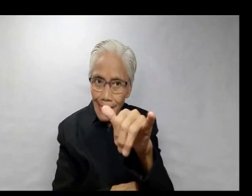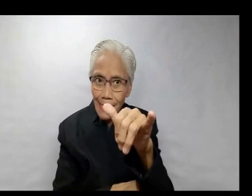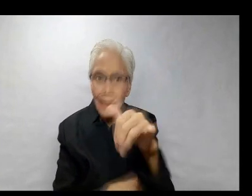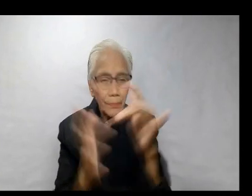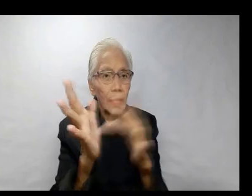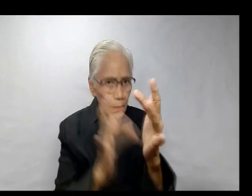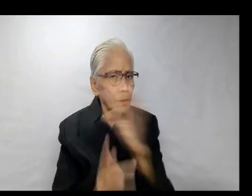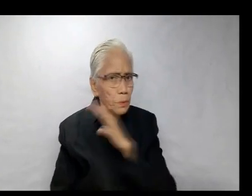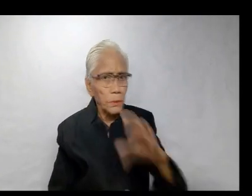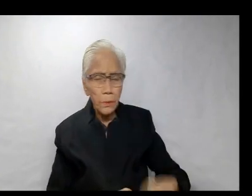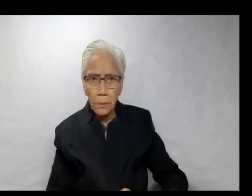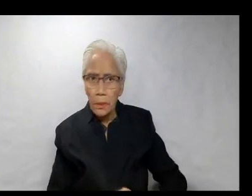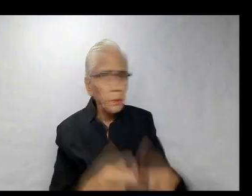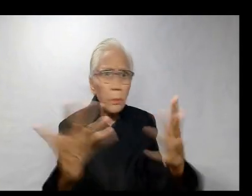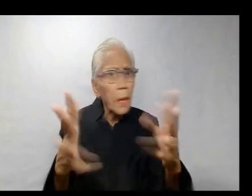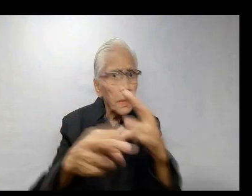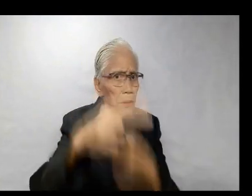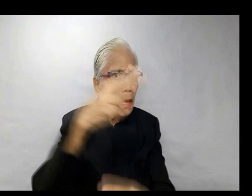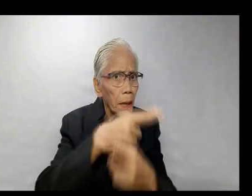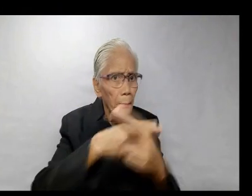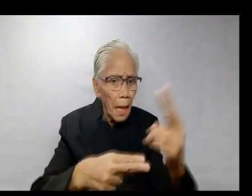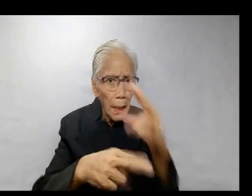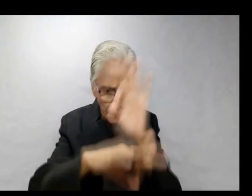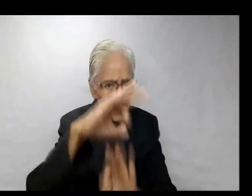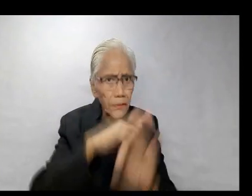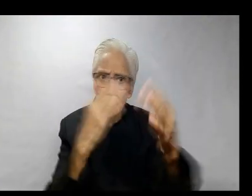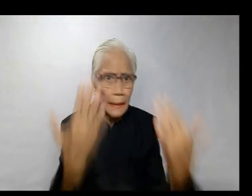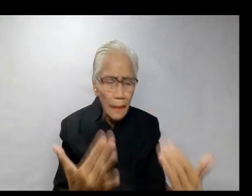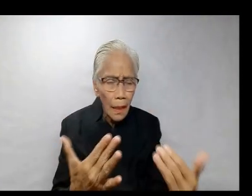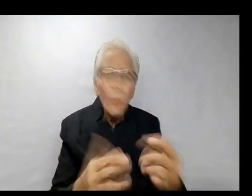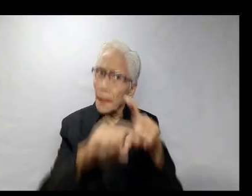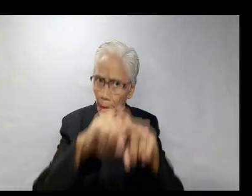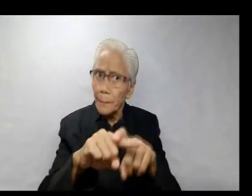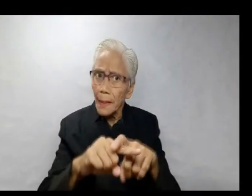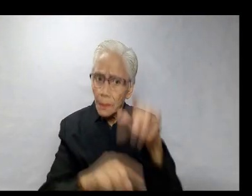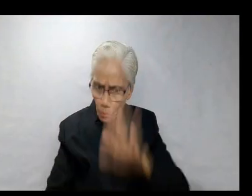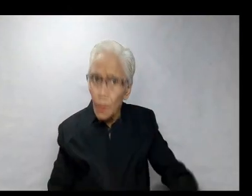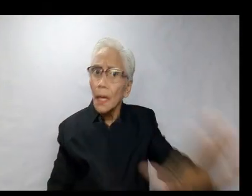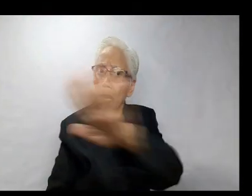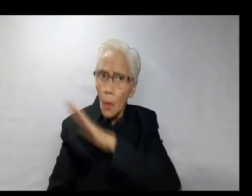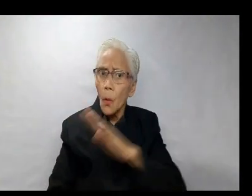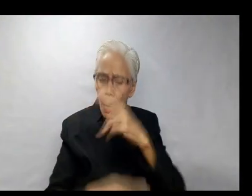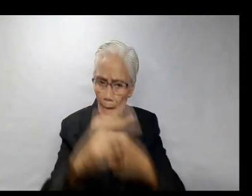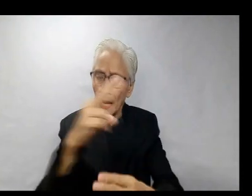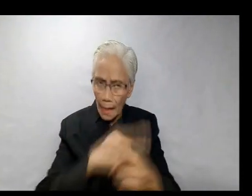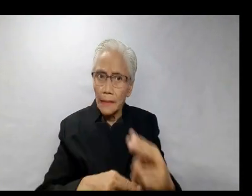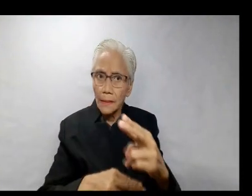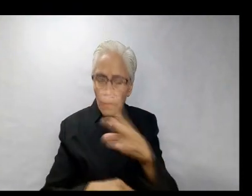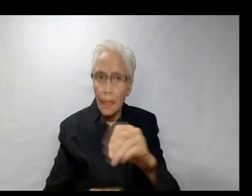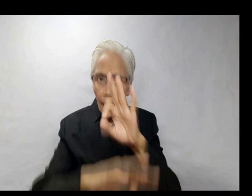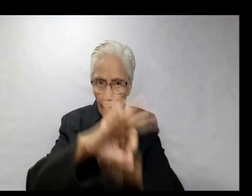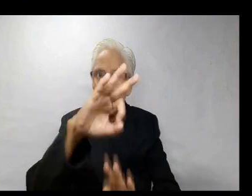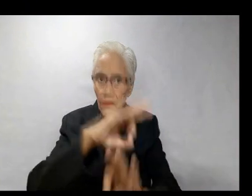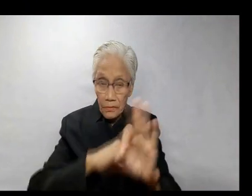Yes, Jesus Christ does not have hands and feet right now. He relies on our hands and